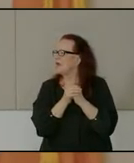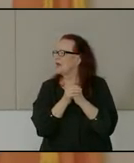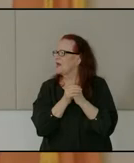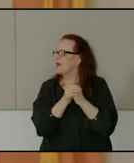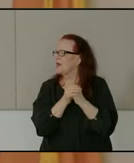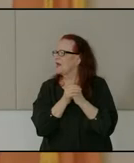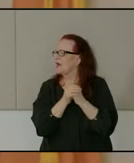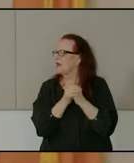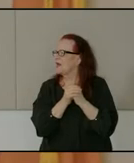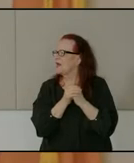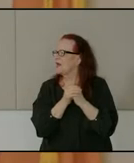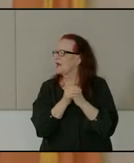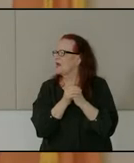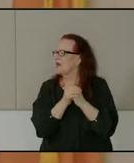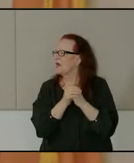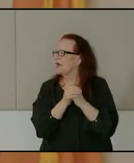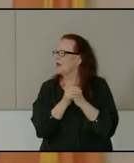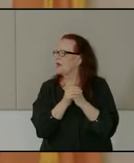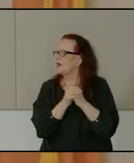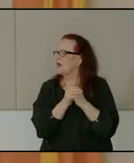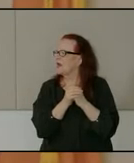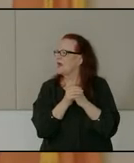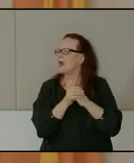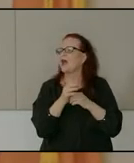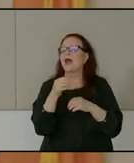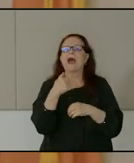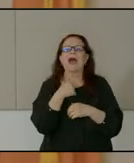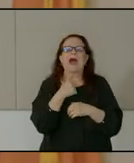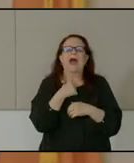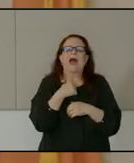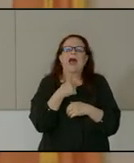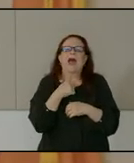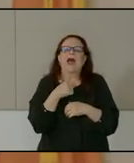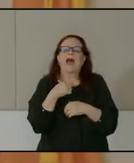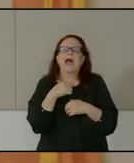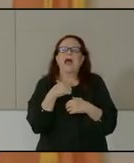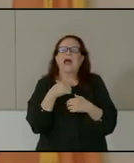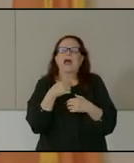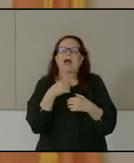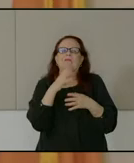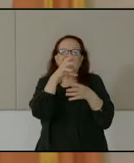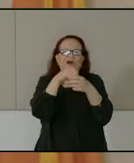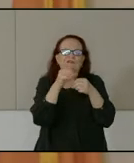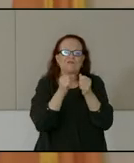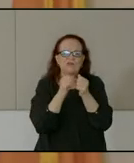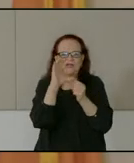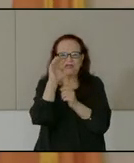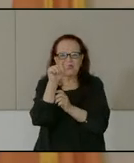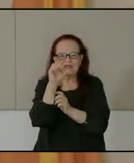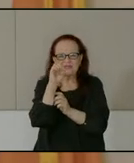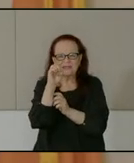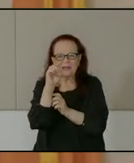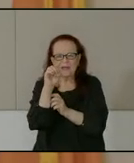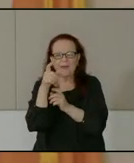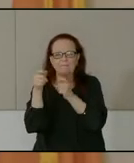what happened with this family in a month or two with help of our case managers. And